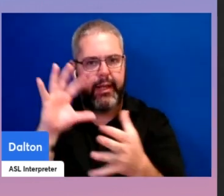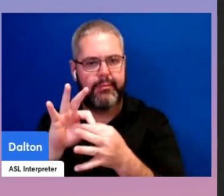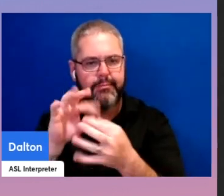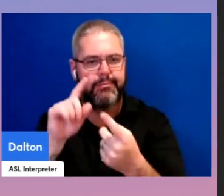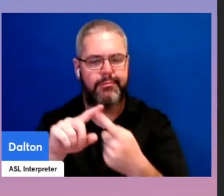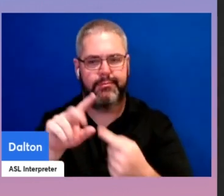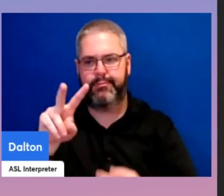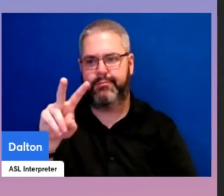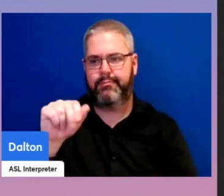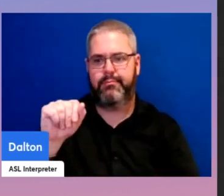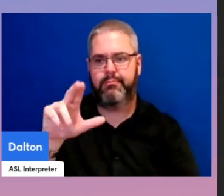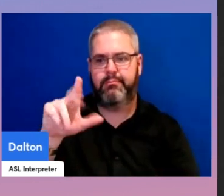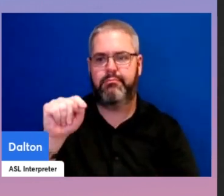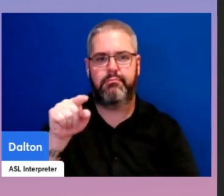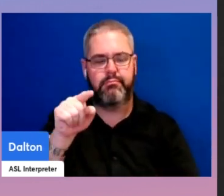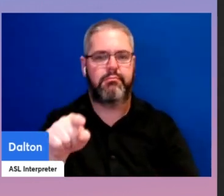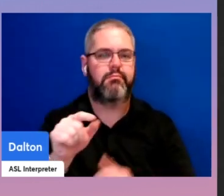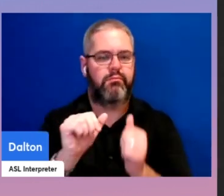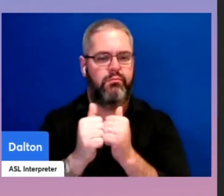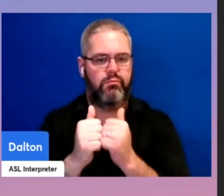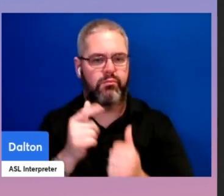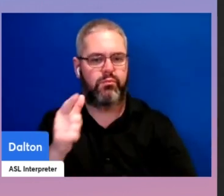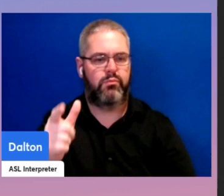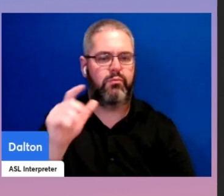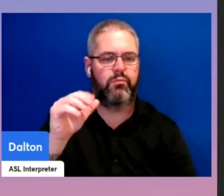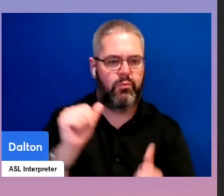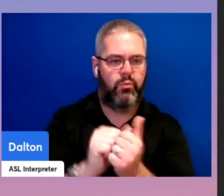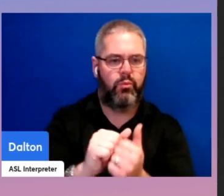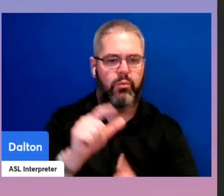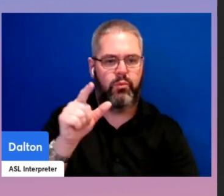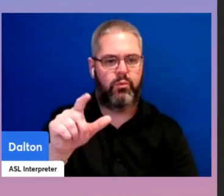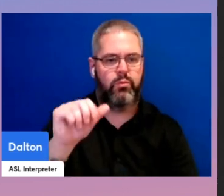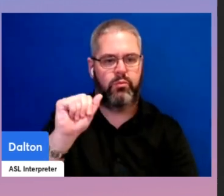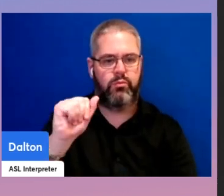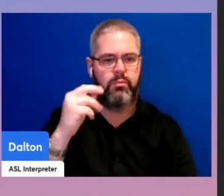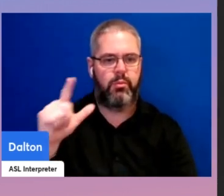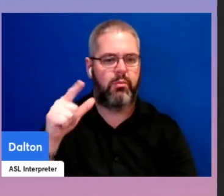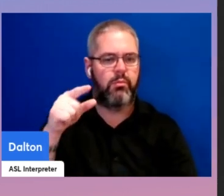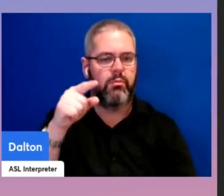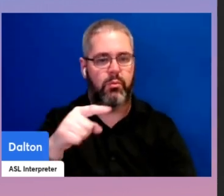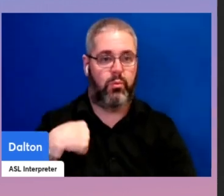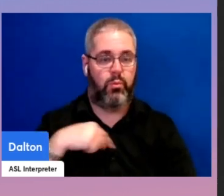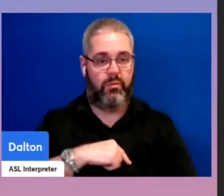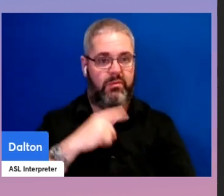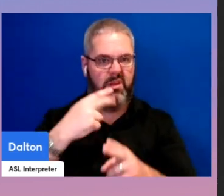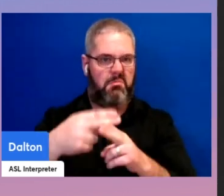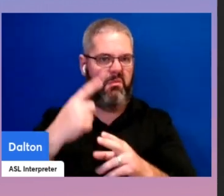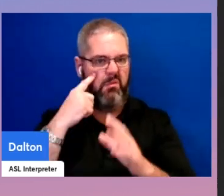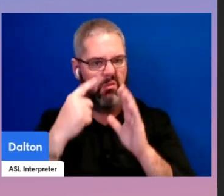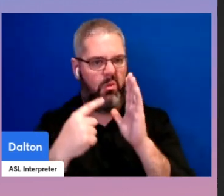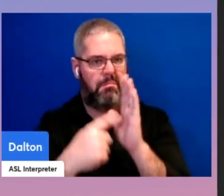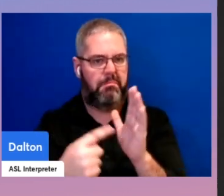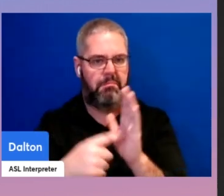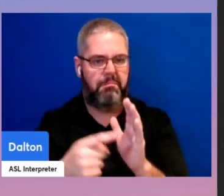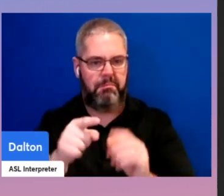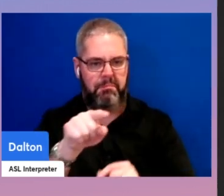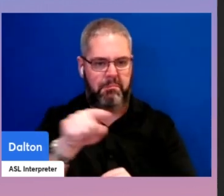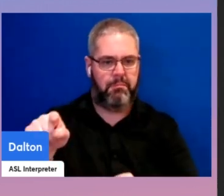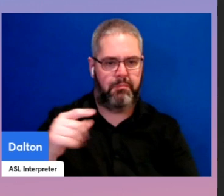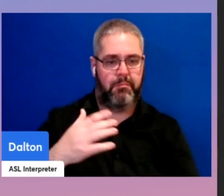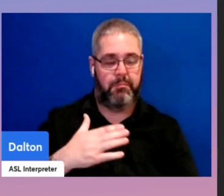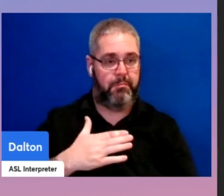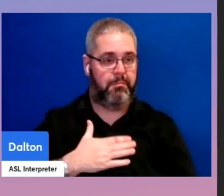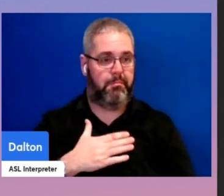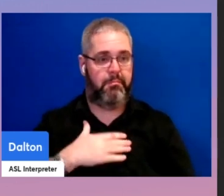is via app role. And the reason for this really just is for demo purposes here, is that because my HashiCorp Vault is running